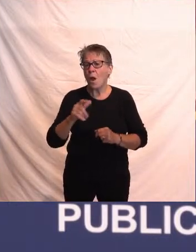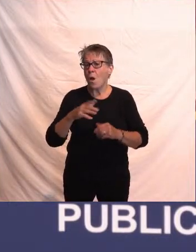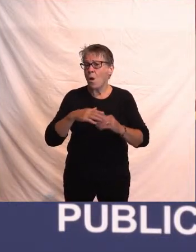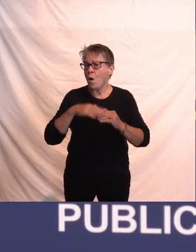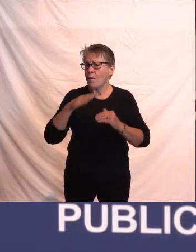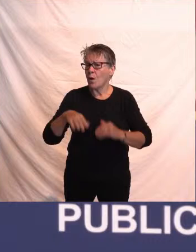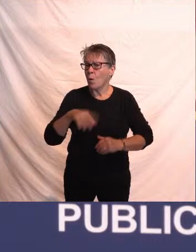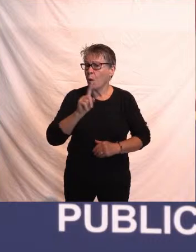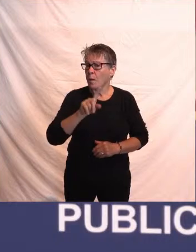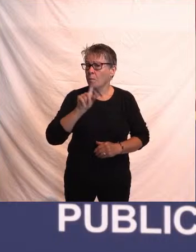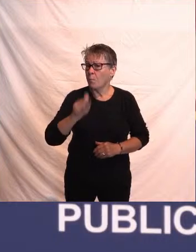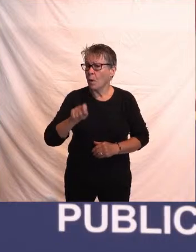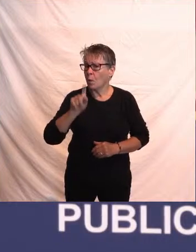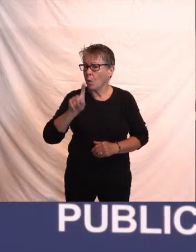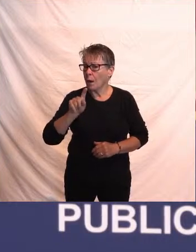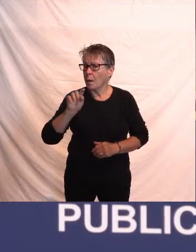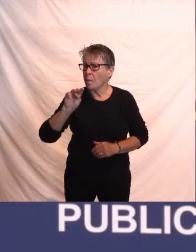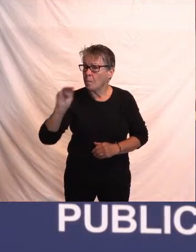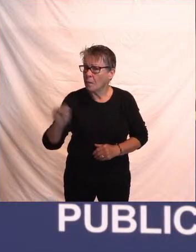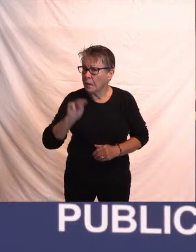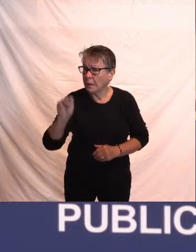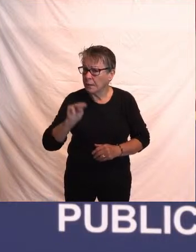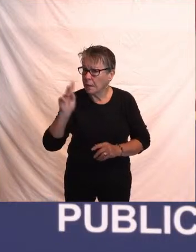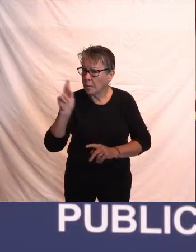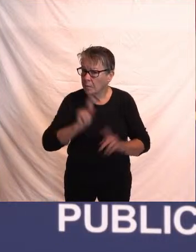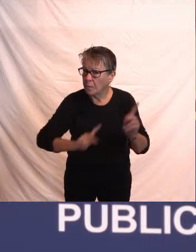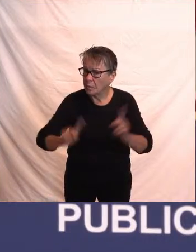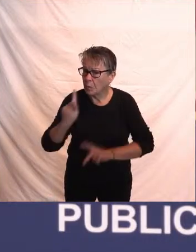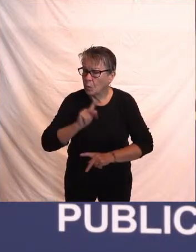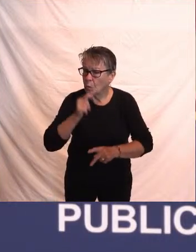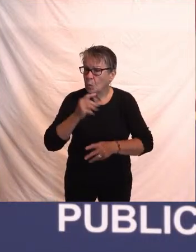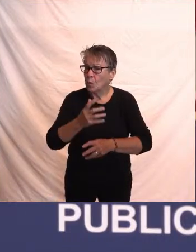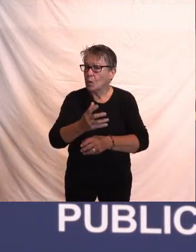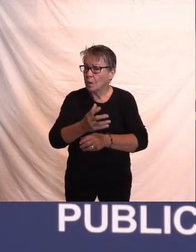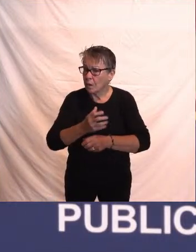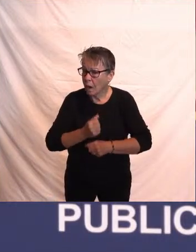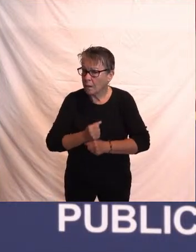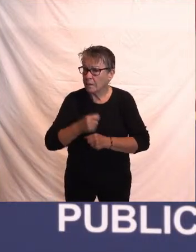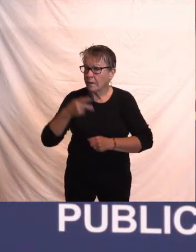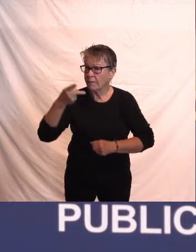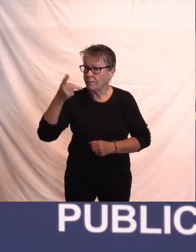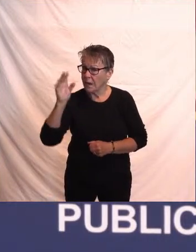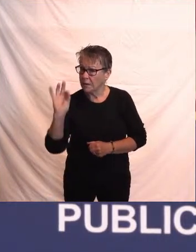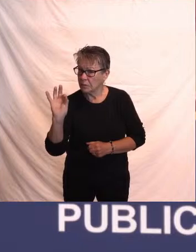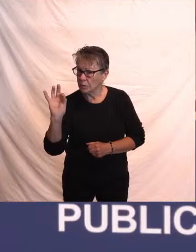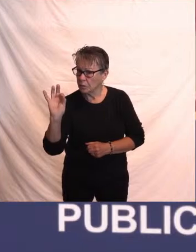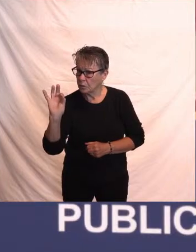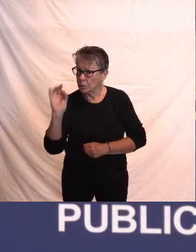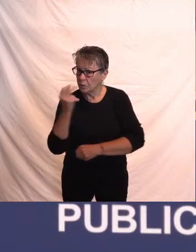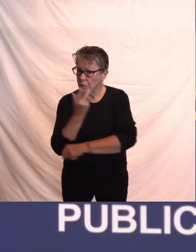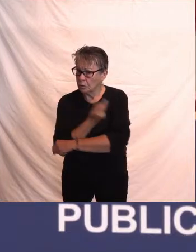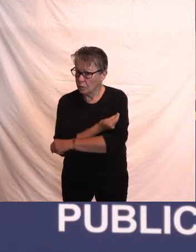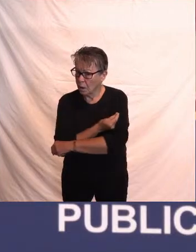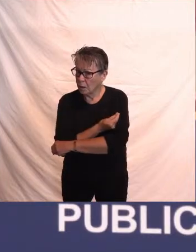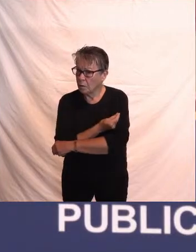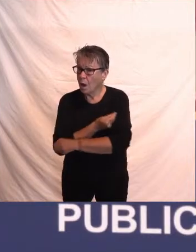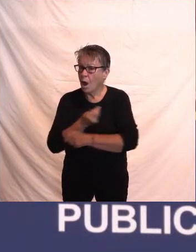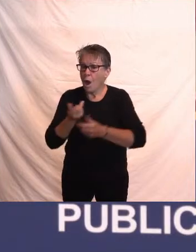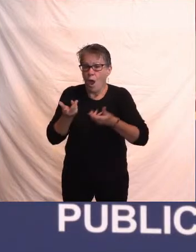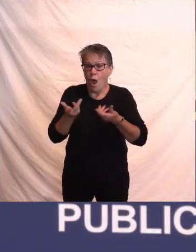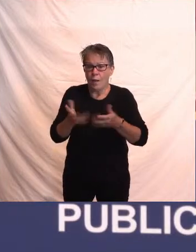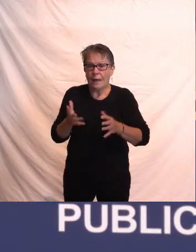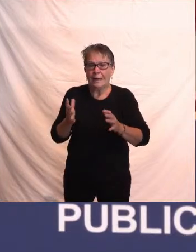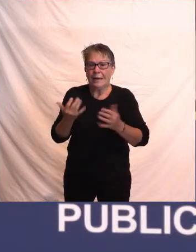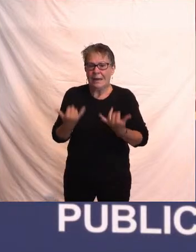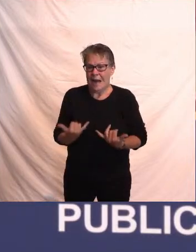residents who received their primary Pfizer series through the end of March are already eligible to receive their